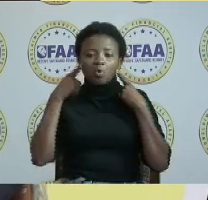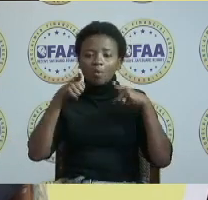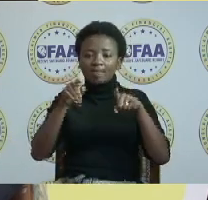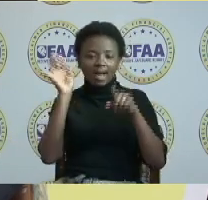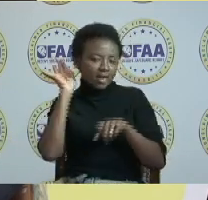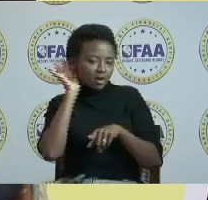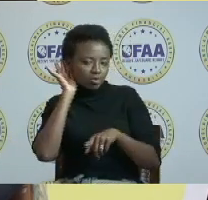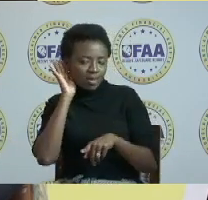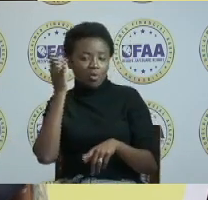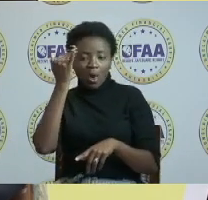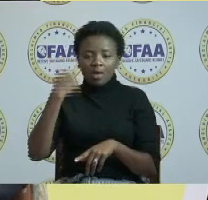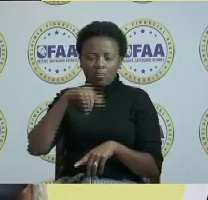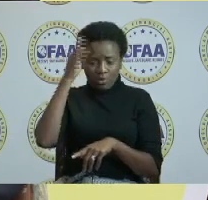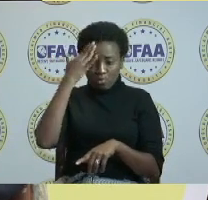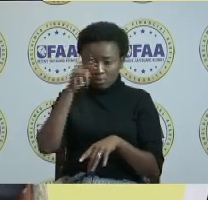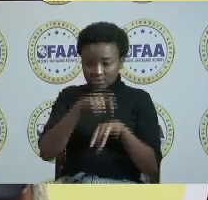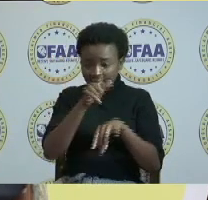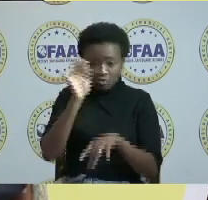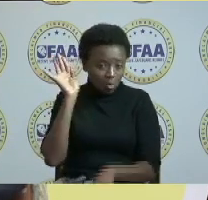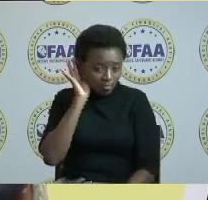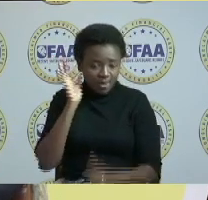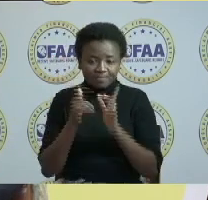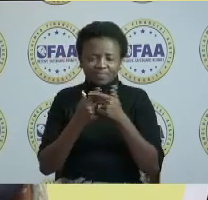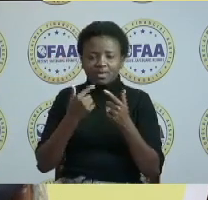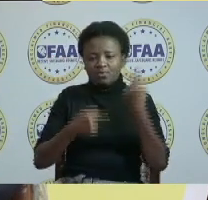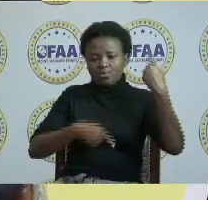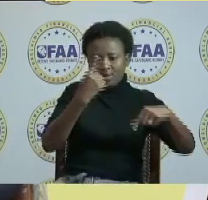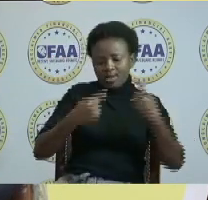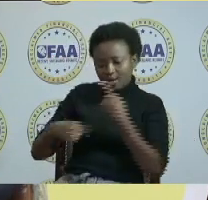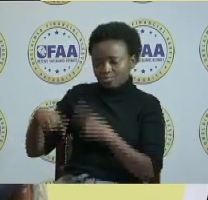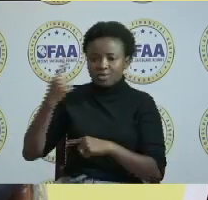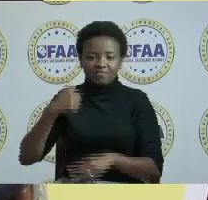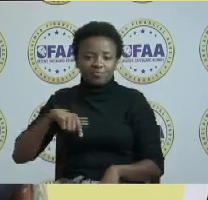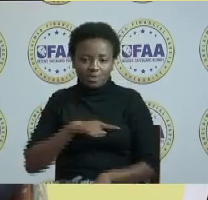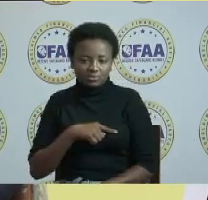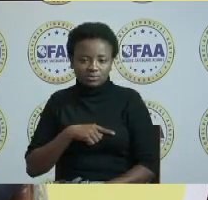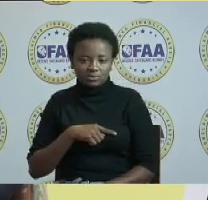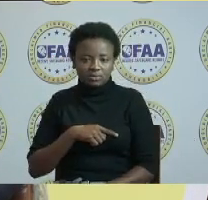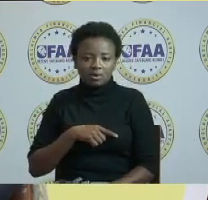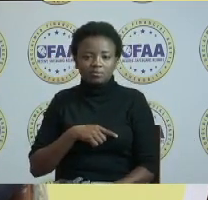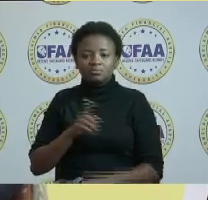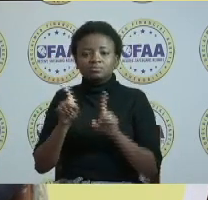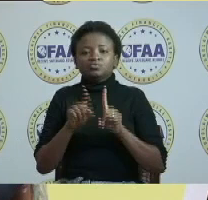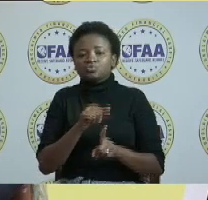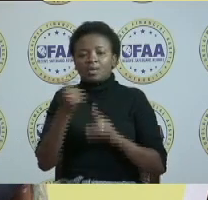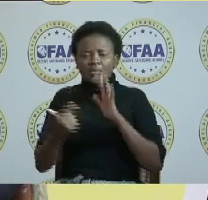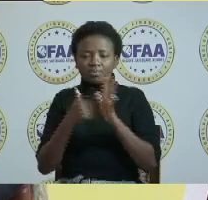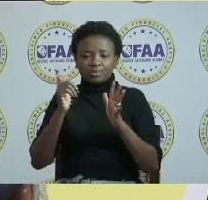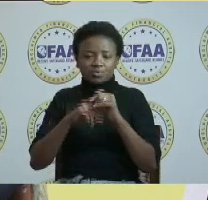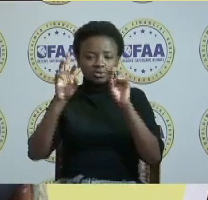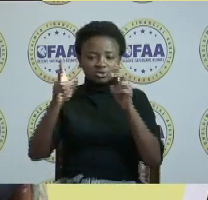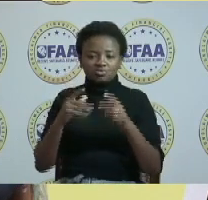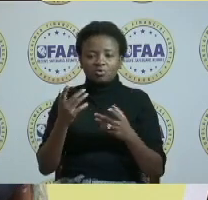we know when you comply, it is a win-win situation for us. The other thing we wish to demystify is the issue of